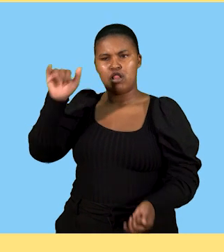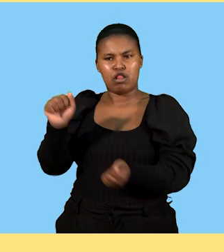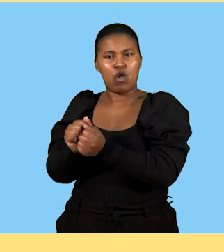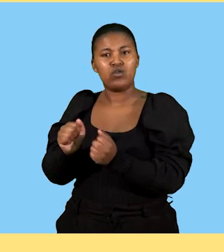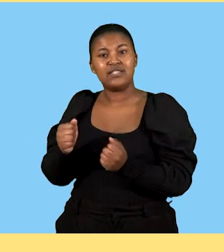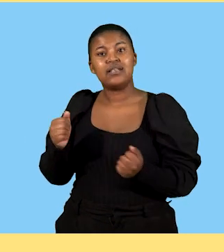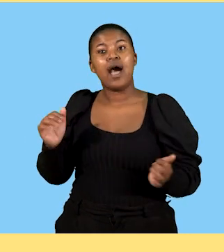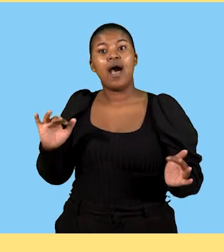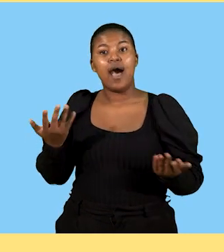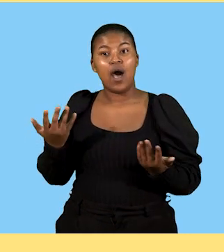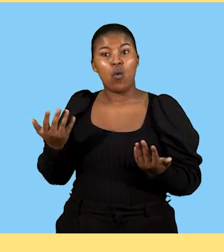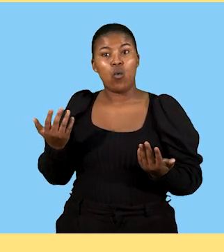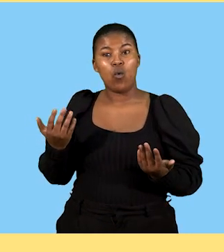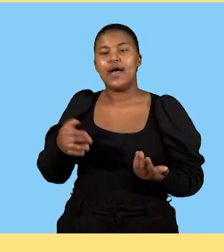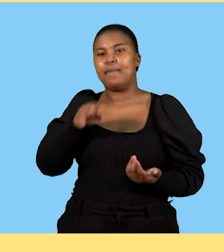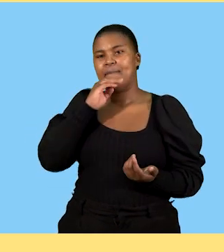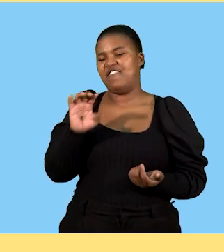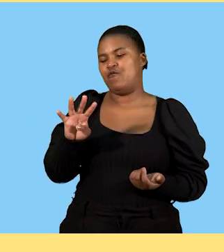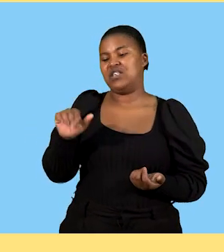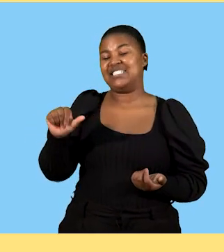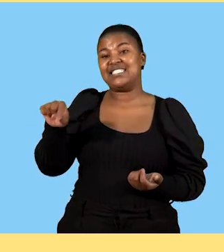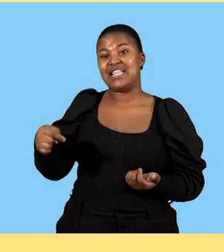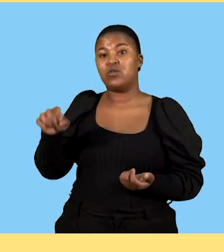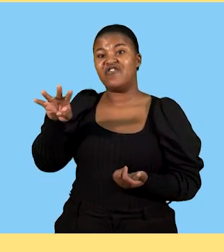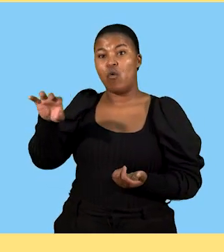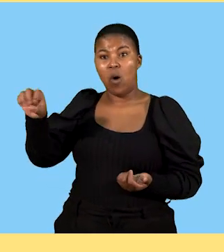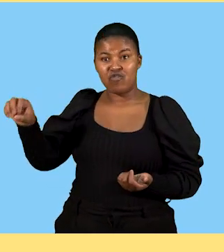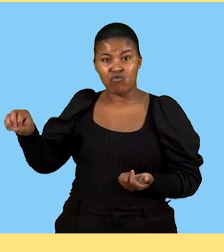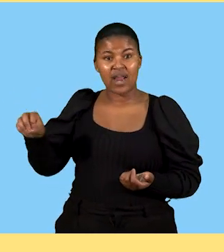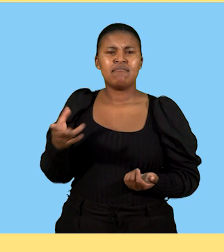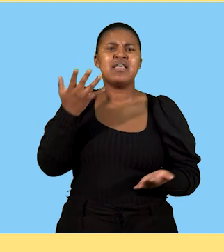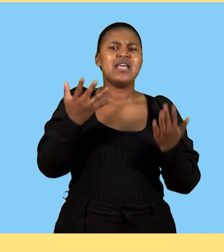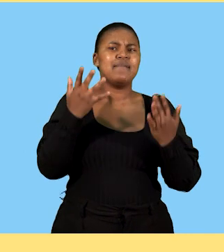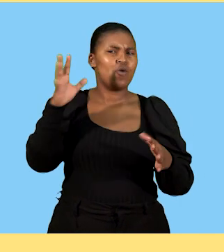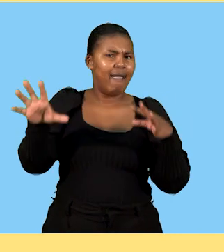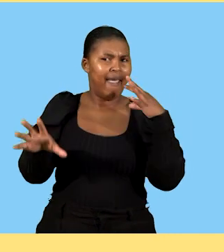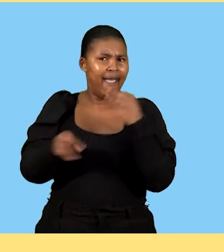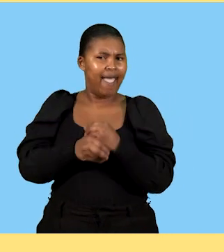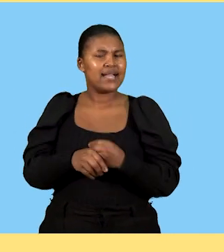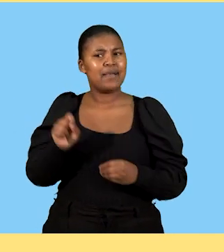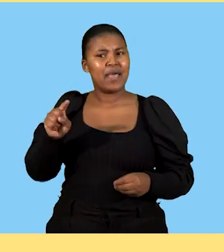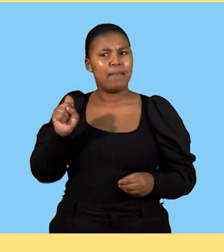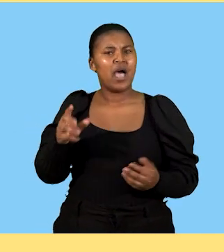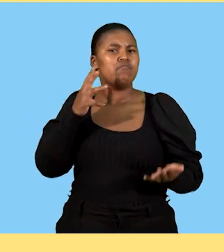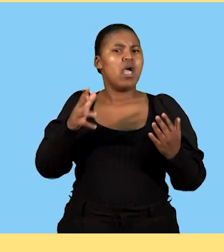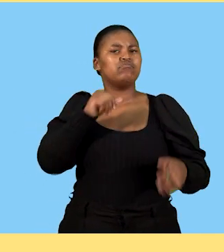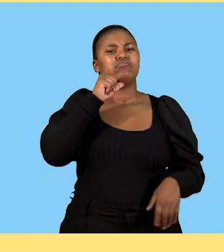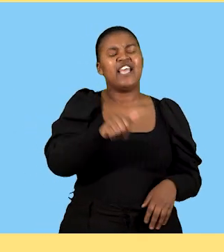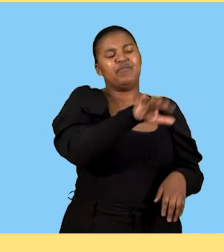account, this side I will have profit and loss, which is 46,400. If you add these, they'll give you the